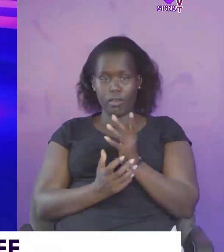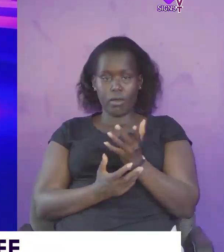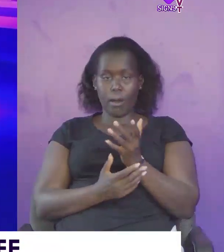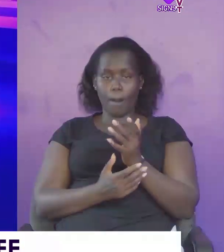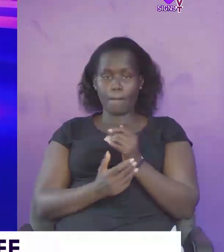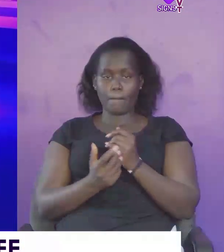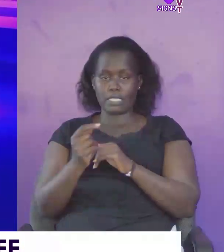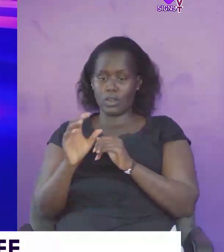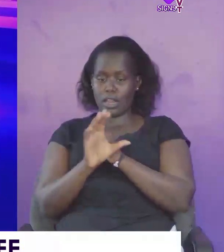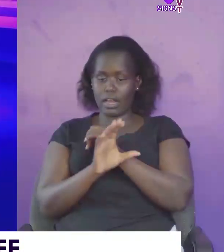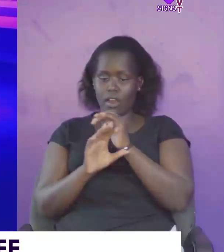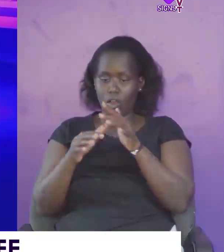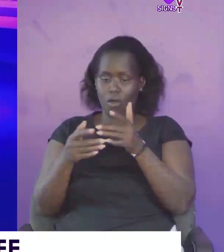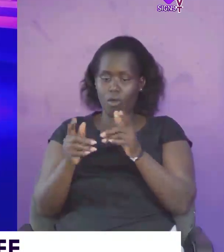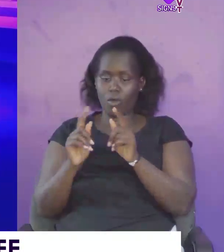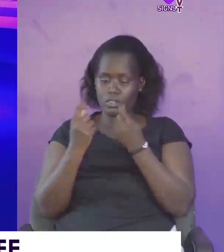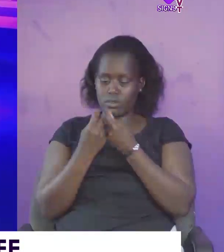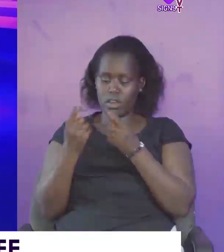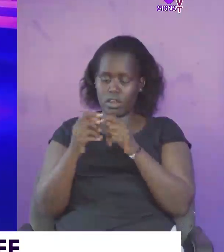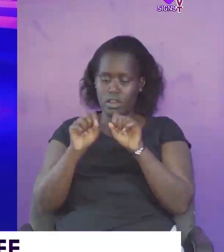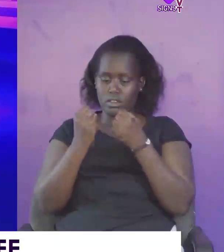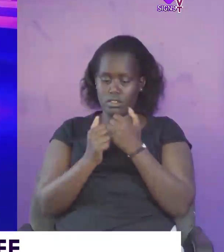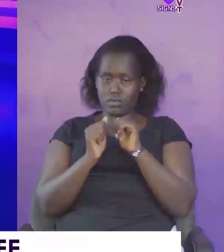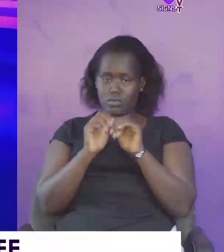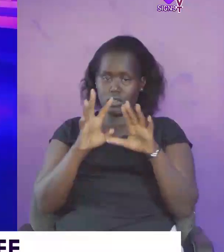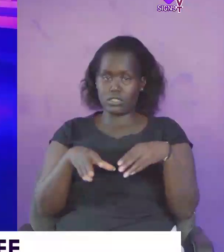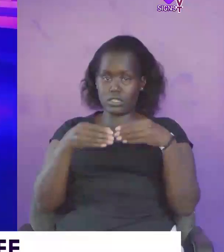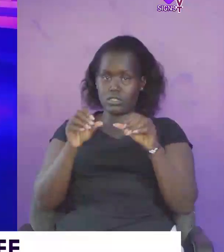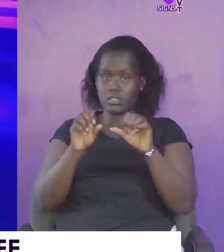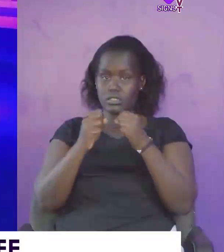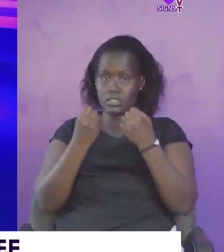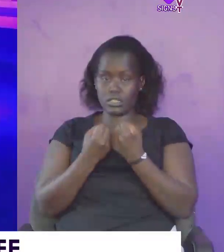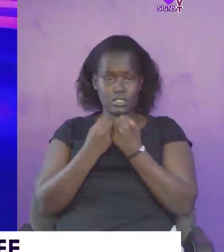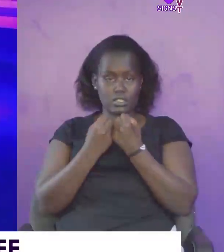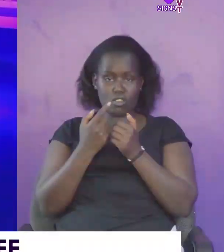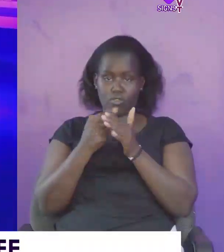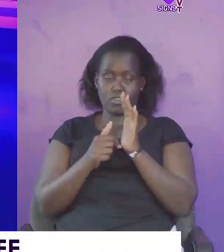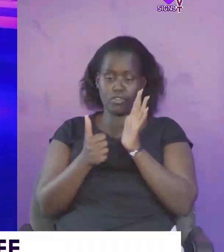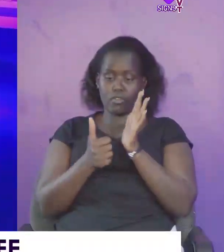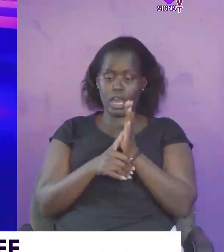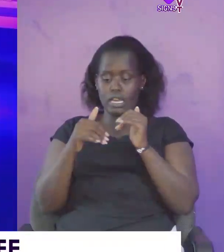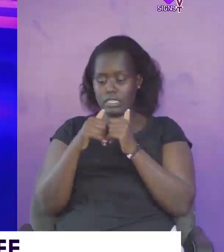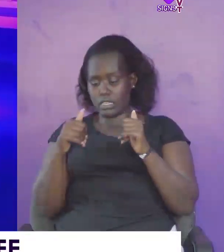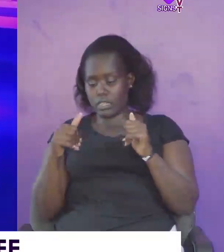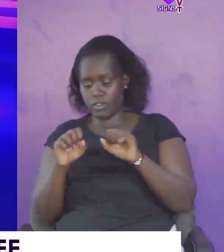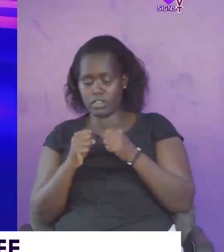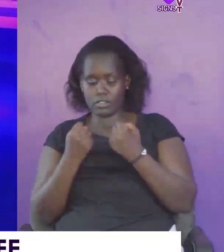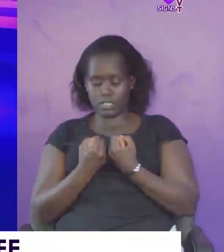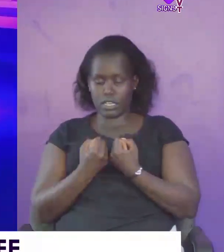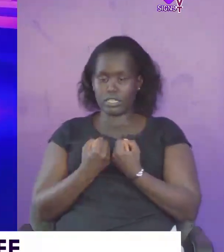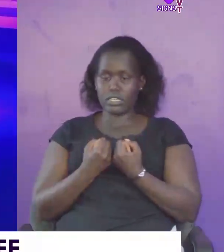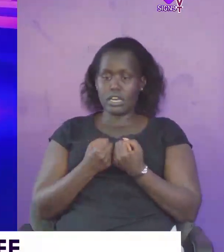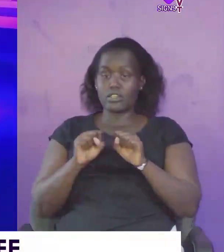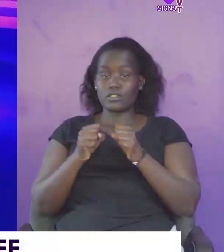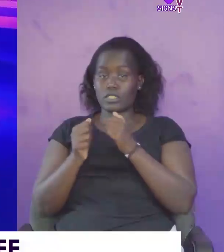marginalization or tribalism, you know, the society that produces there is a society of misery, is a divided society, and a society that is not